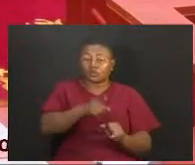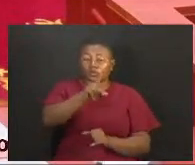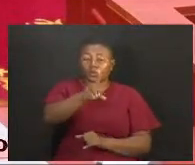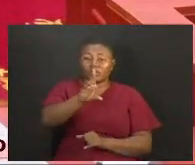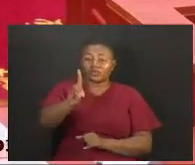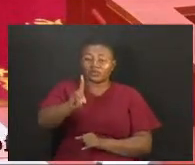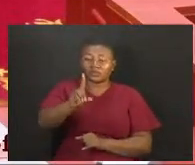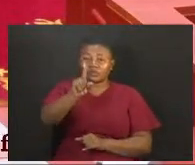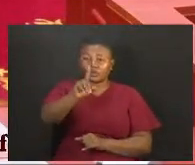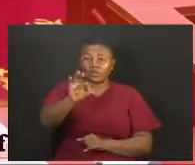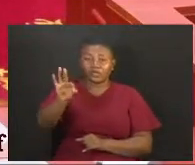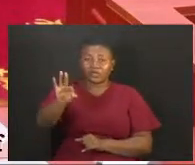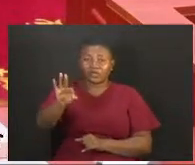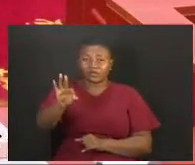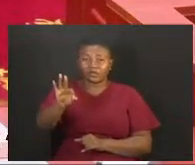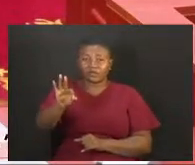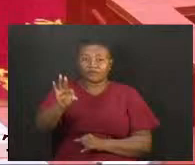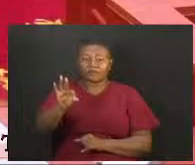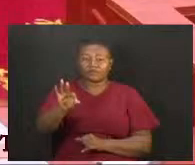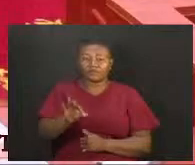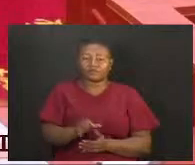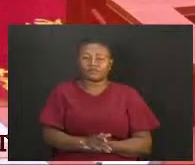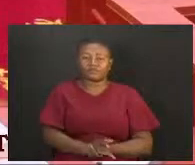for complete elimination. Mr.